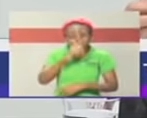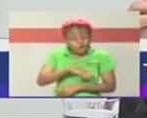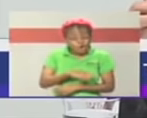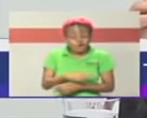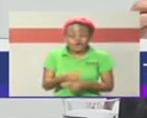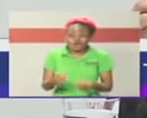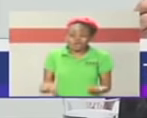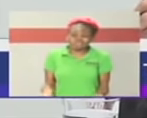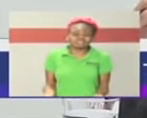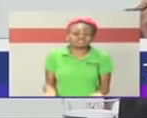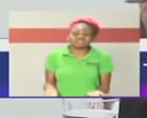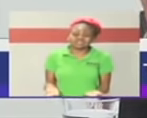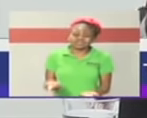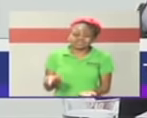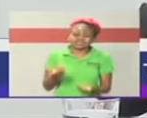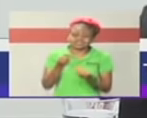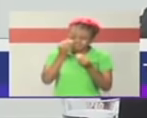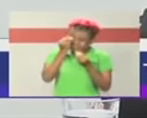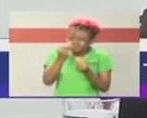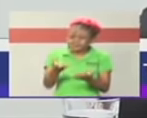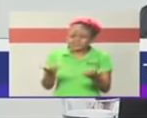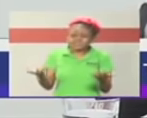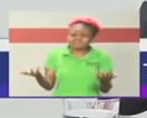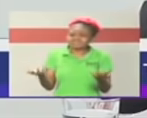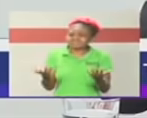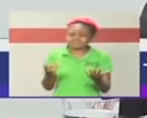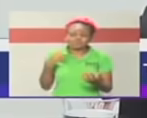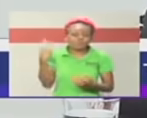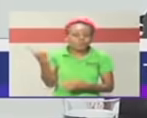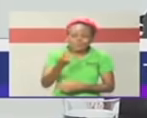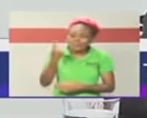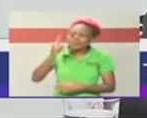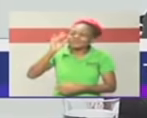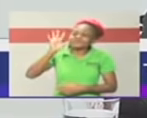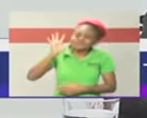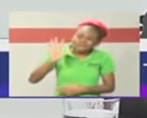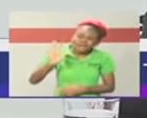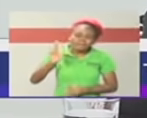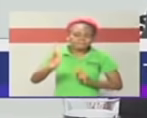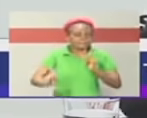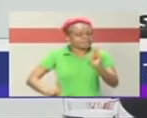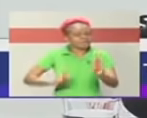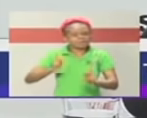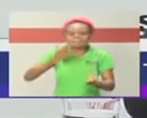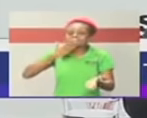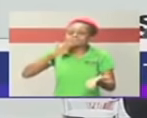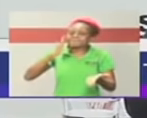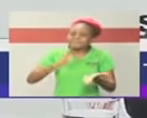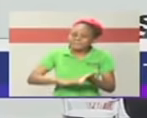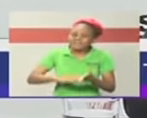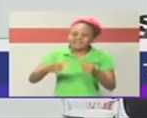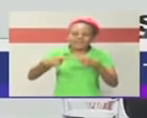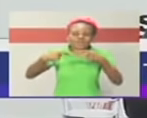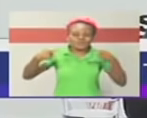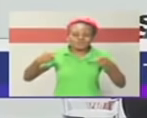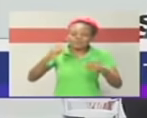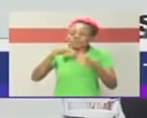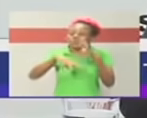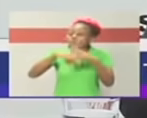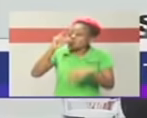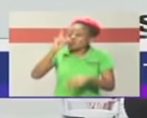context. So there have been 5 adverse events in 1 million doses of